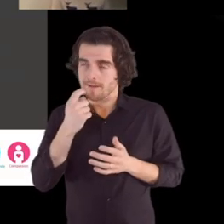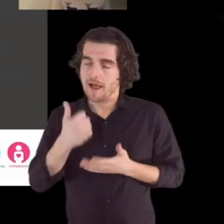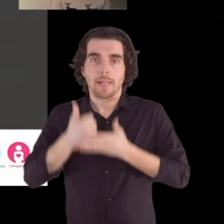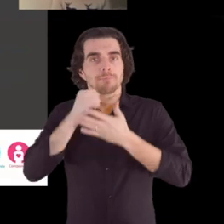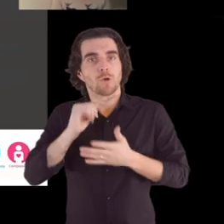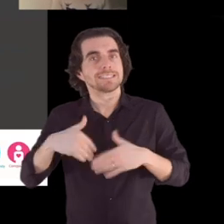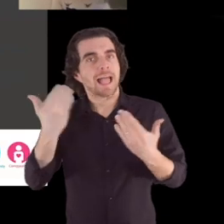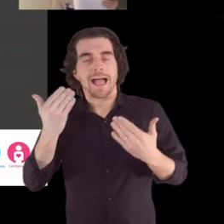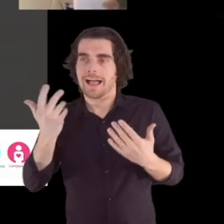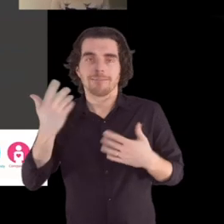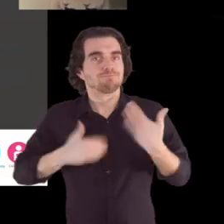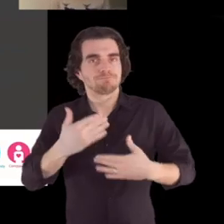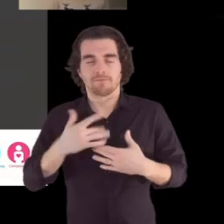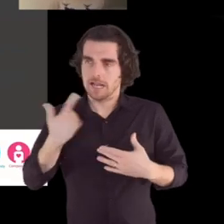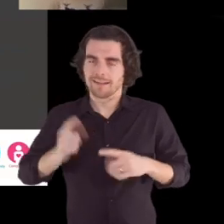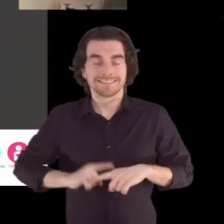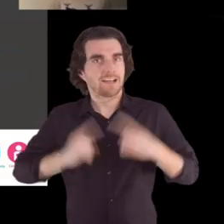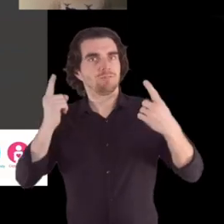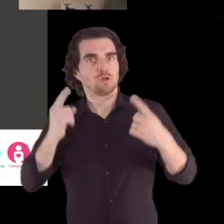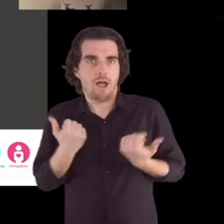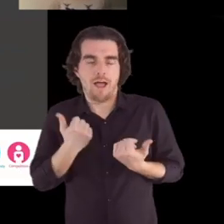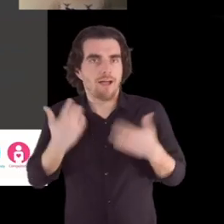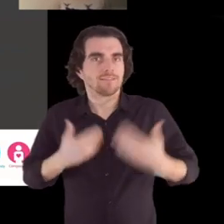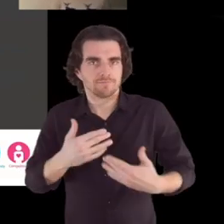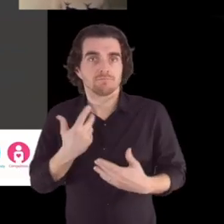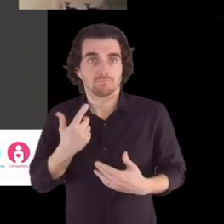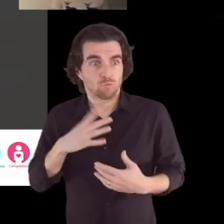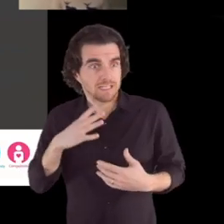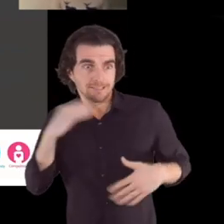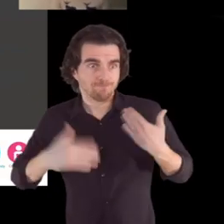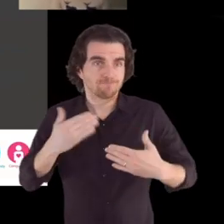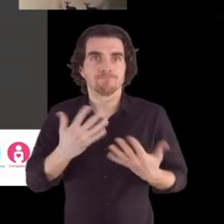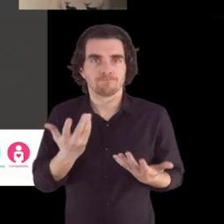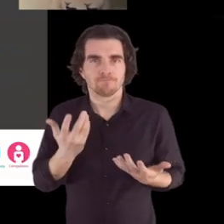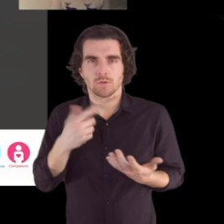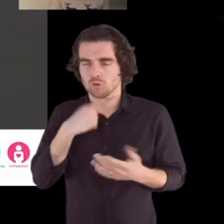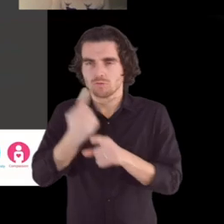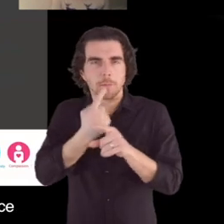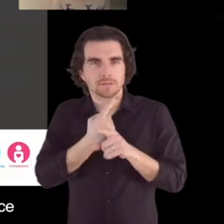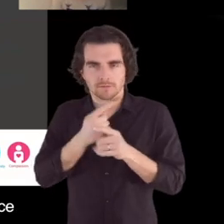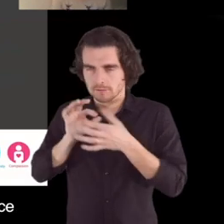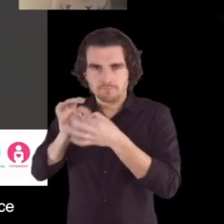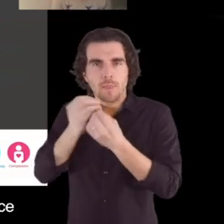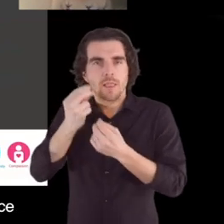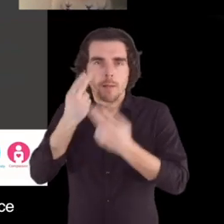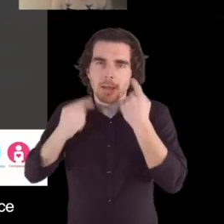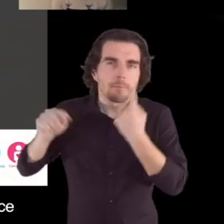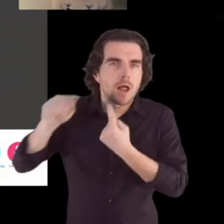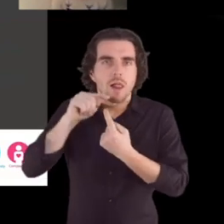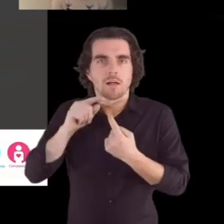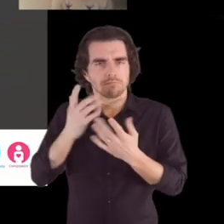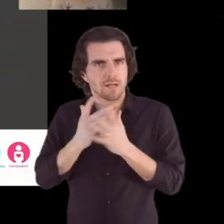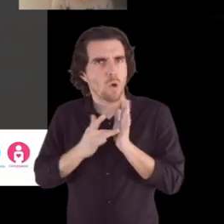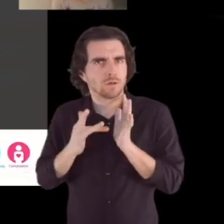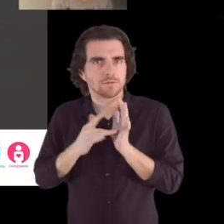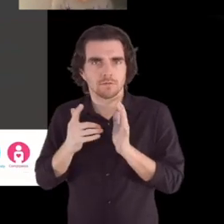about those simple things that you can add into your day that make such a difference. Yeah. So We're nearly there. Well, we've spoken about the importance of connecting